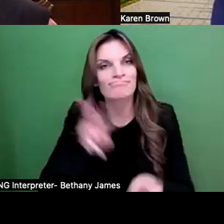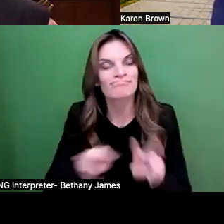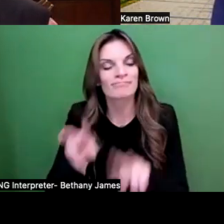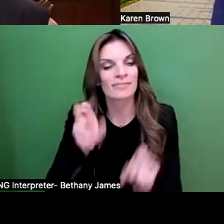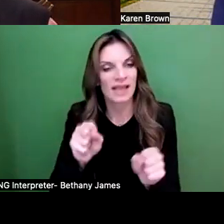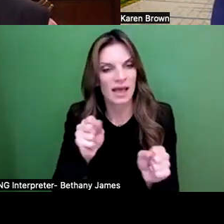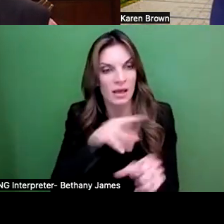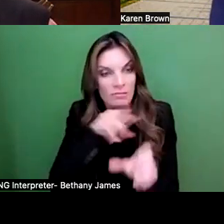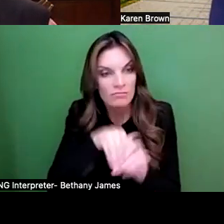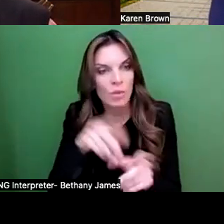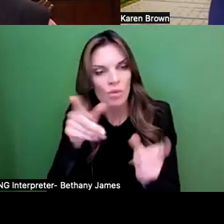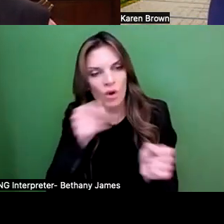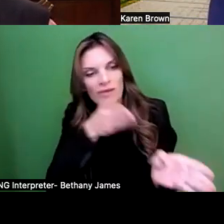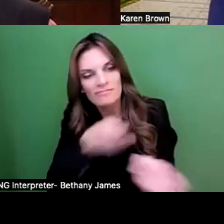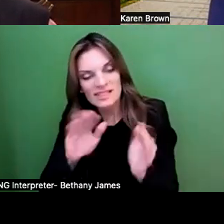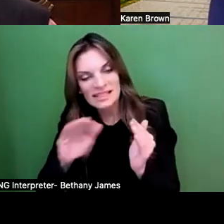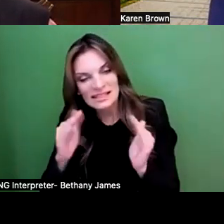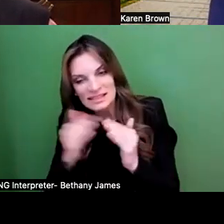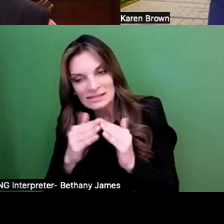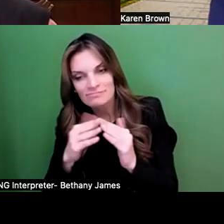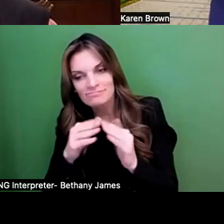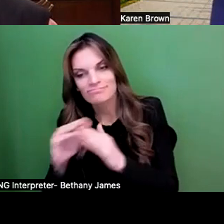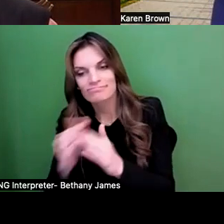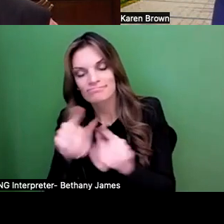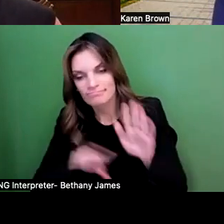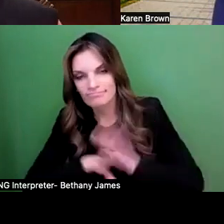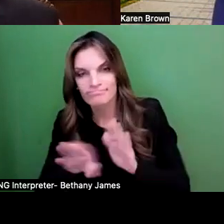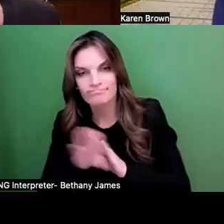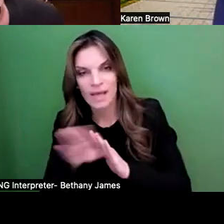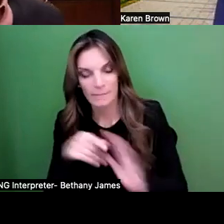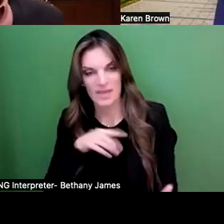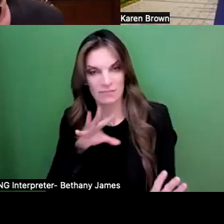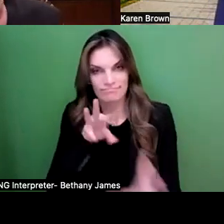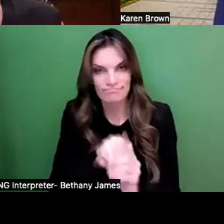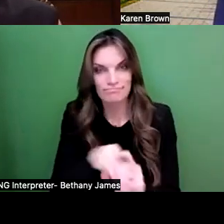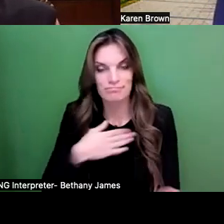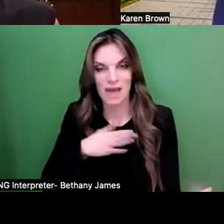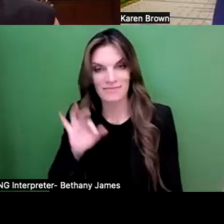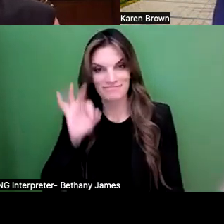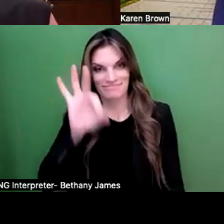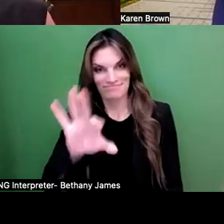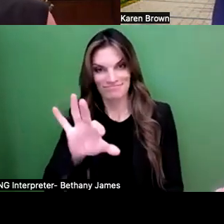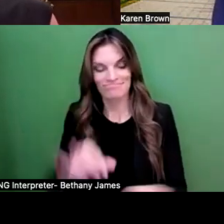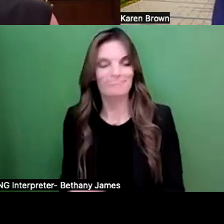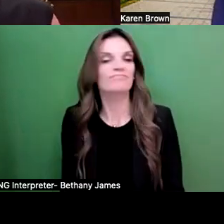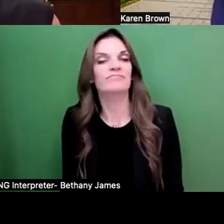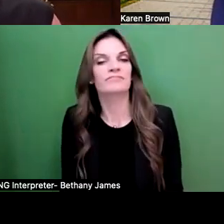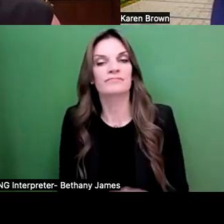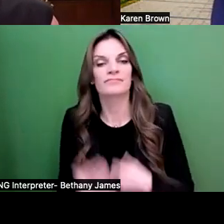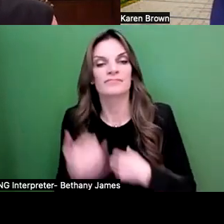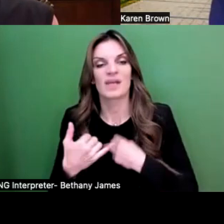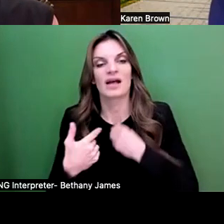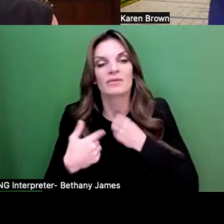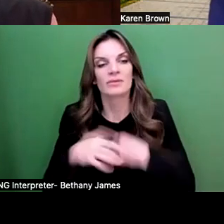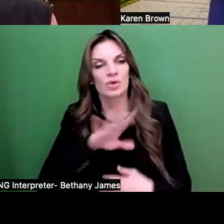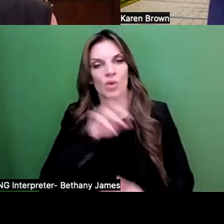for development. So I think that, you know, now hearing this as a question and knowing that